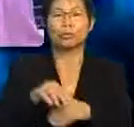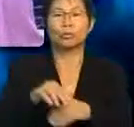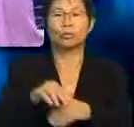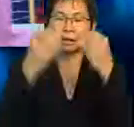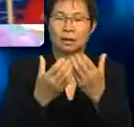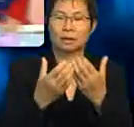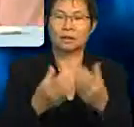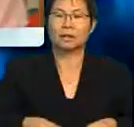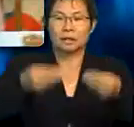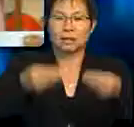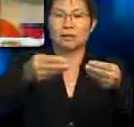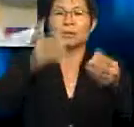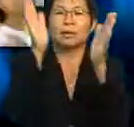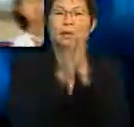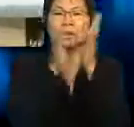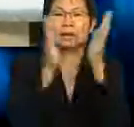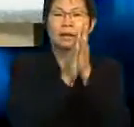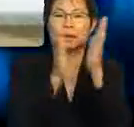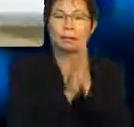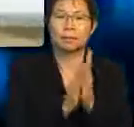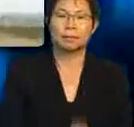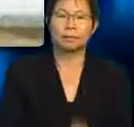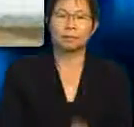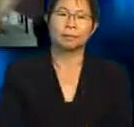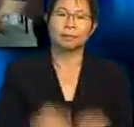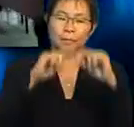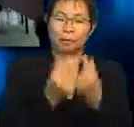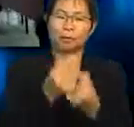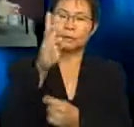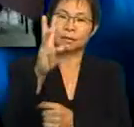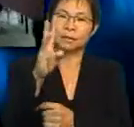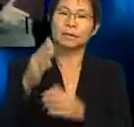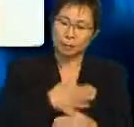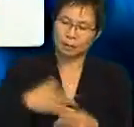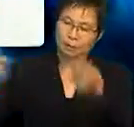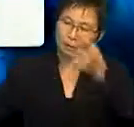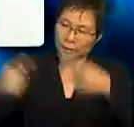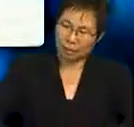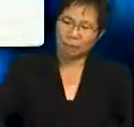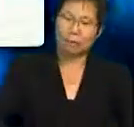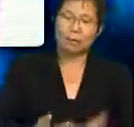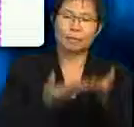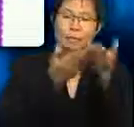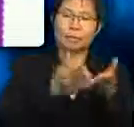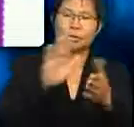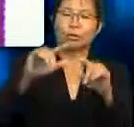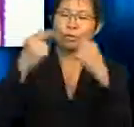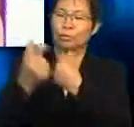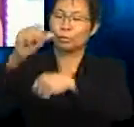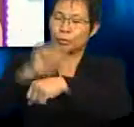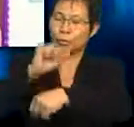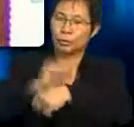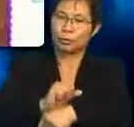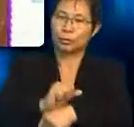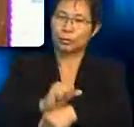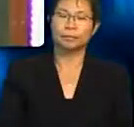class. Give them a clap. Group 6, can you please come in front and present your